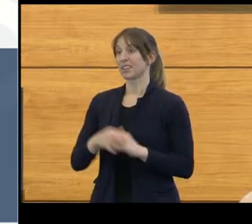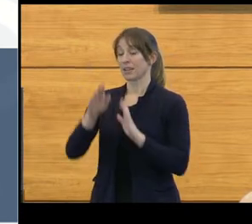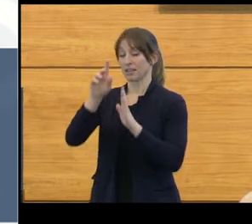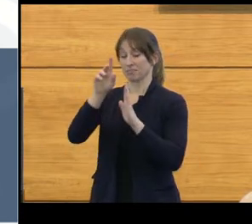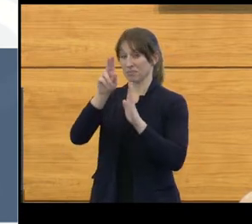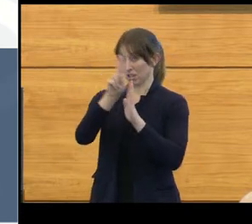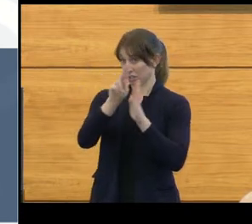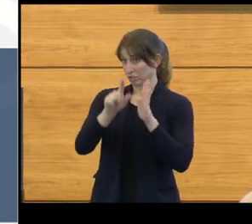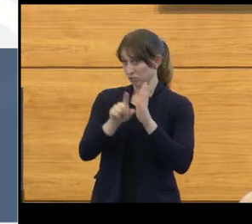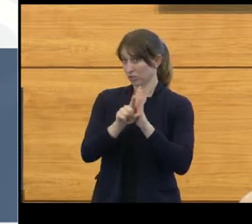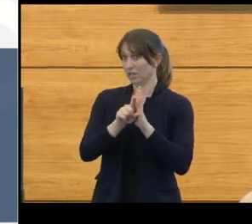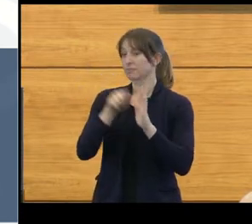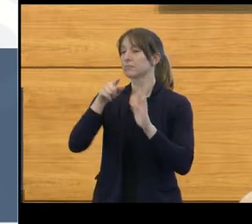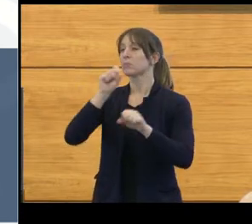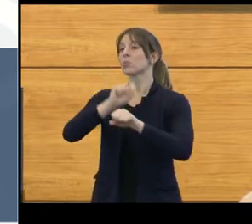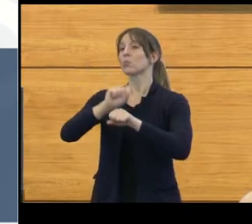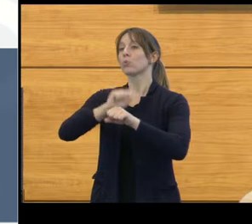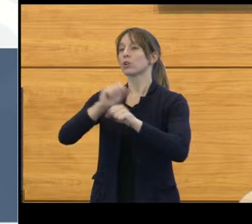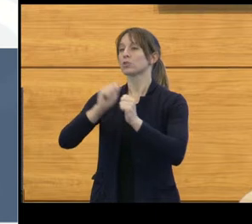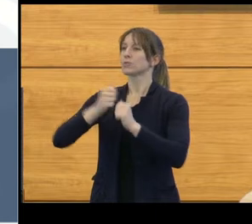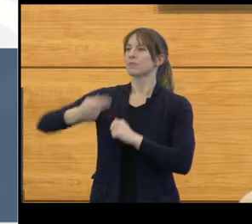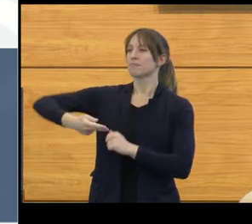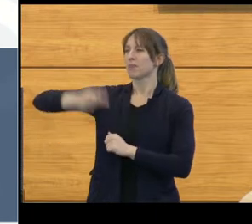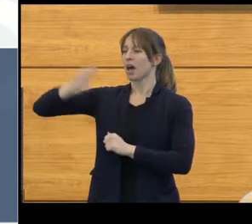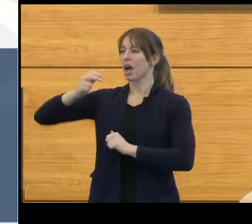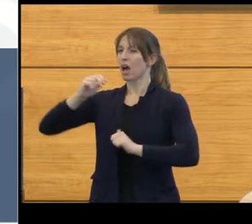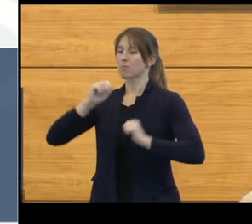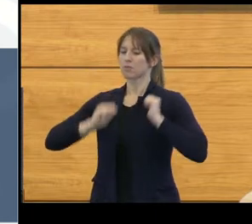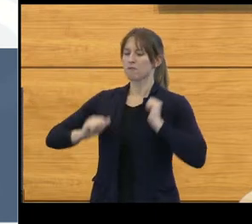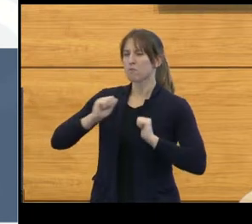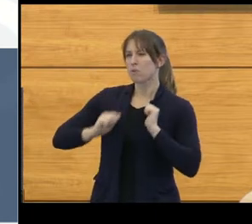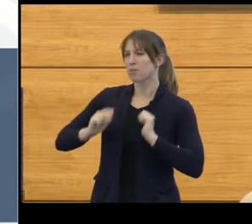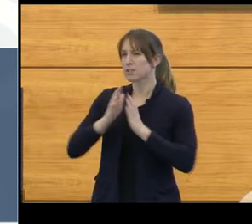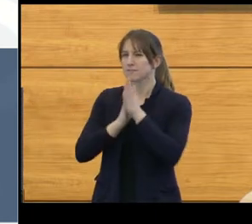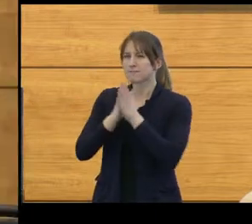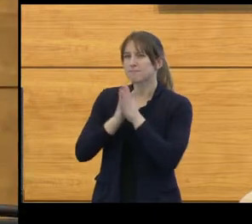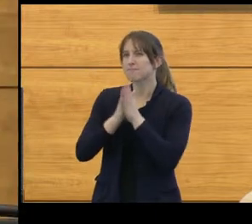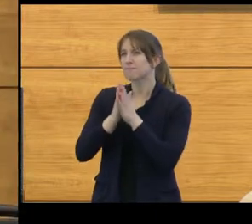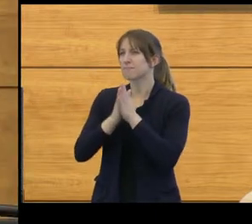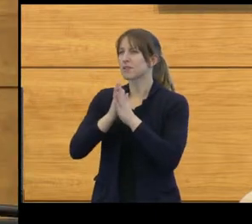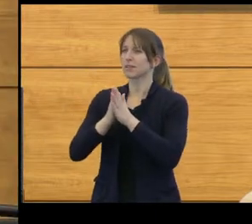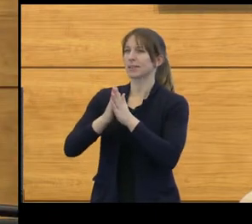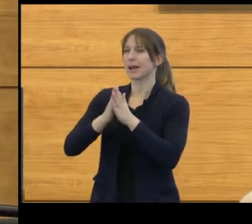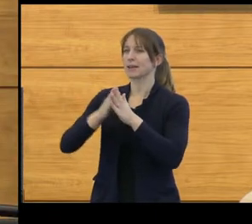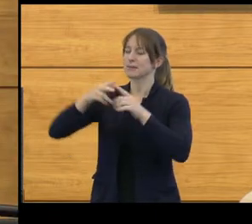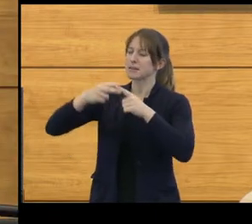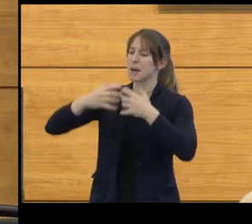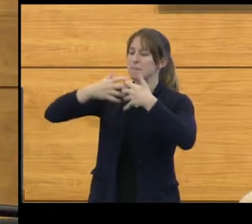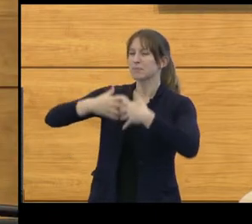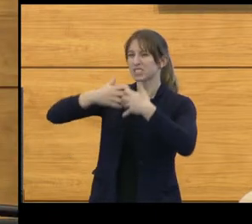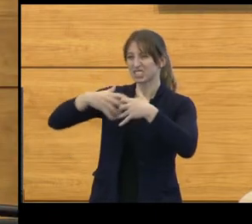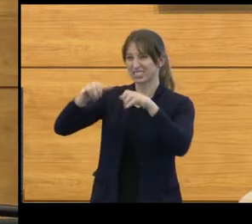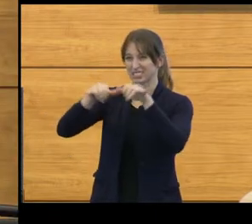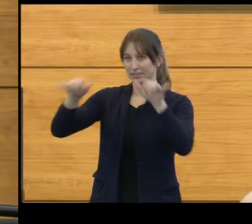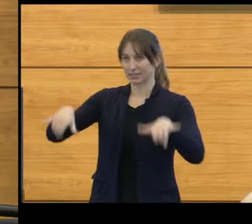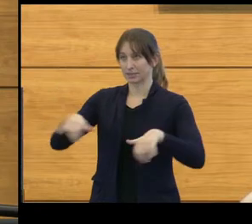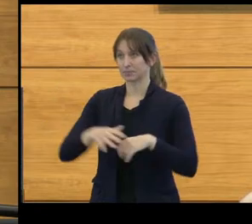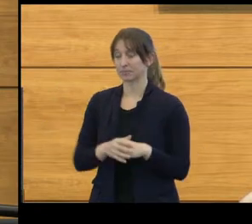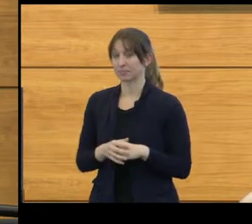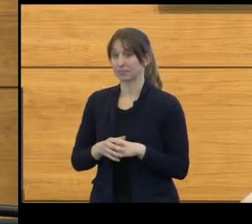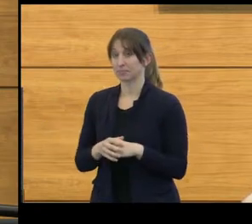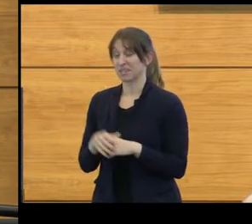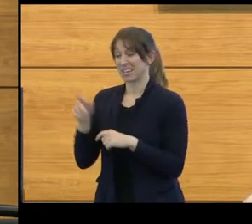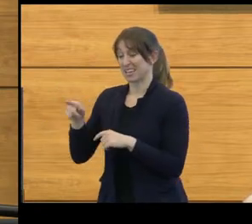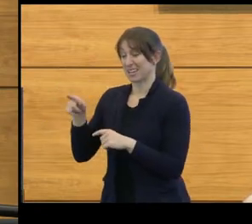Professor Rouse worked with high-performance mechanical systems as a pit crew mechanic for